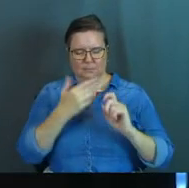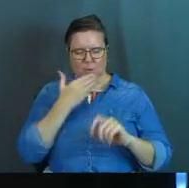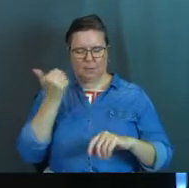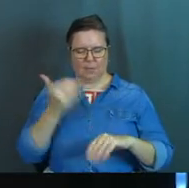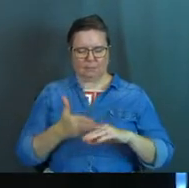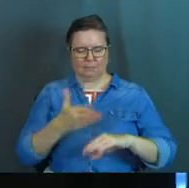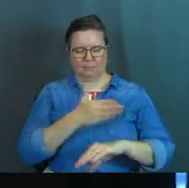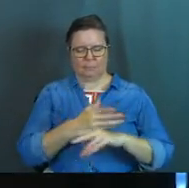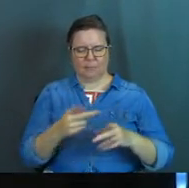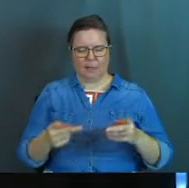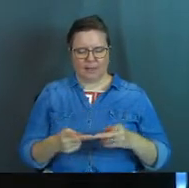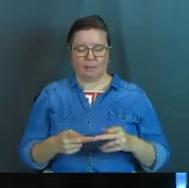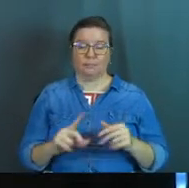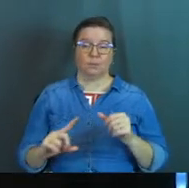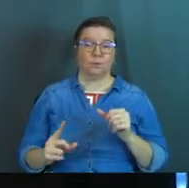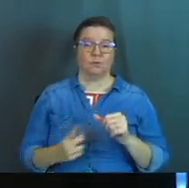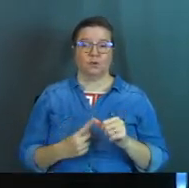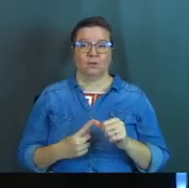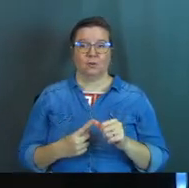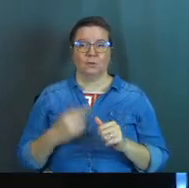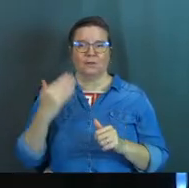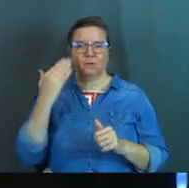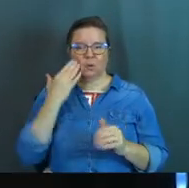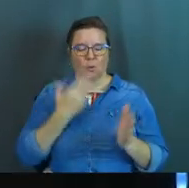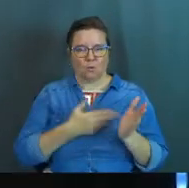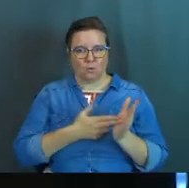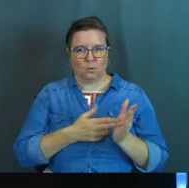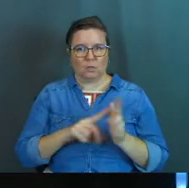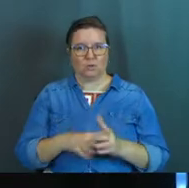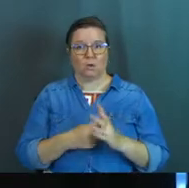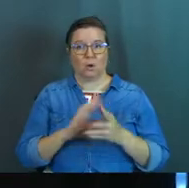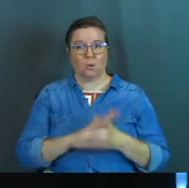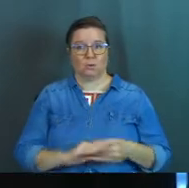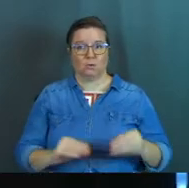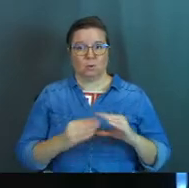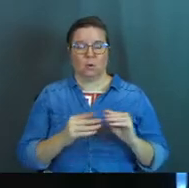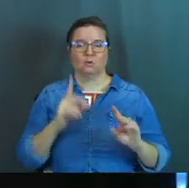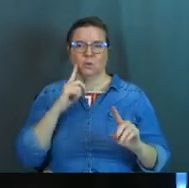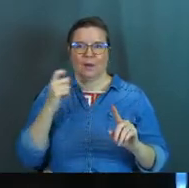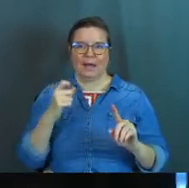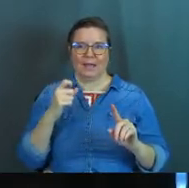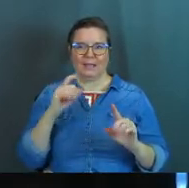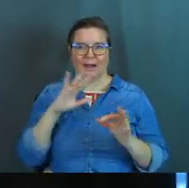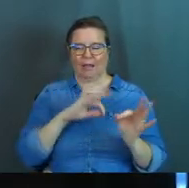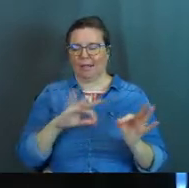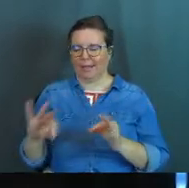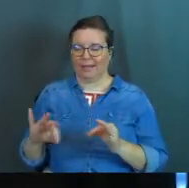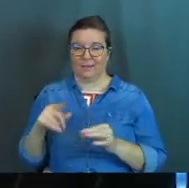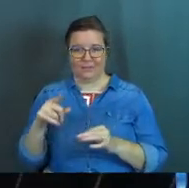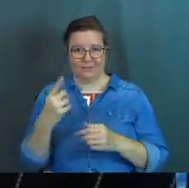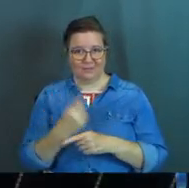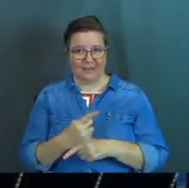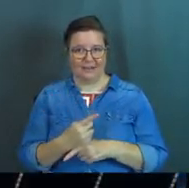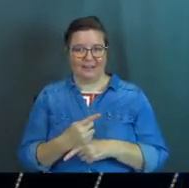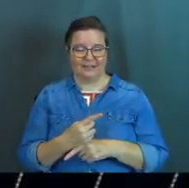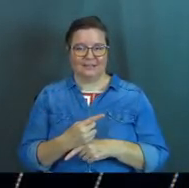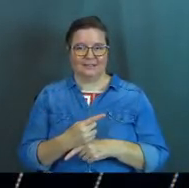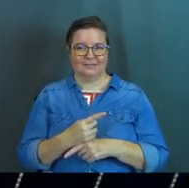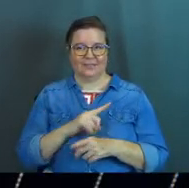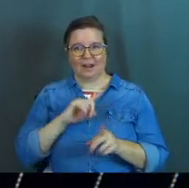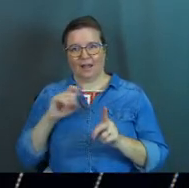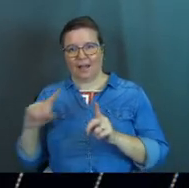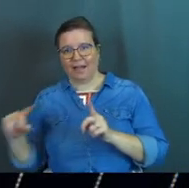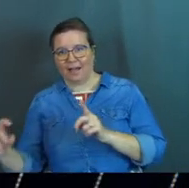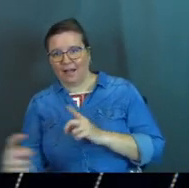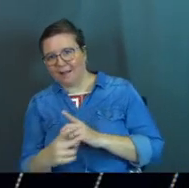God? So first we have to hear the truth, and we're going to start with a story just so that I can distract you, right, and, like, come out the back